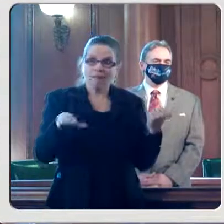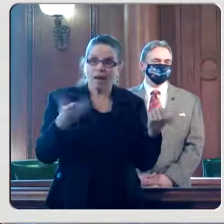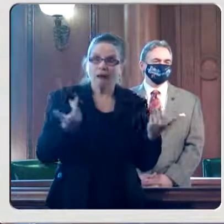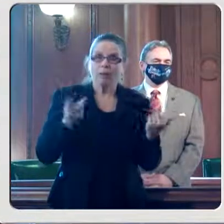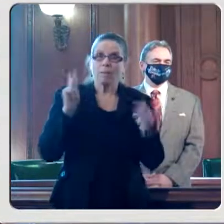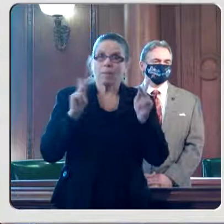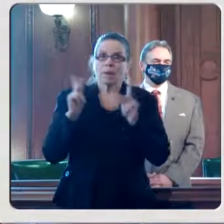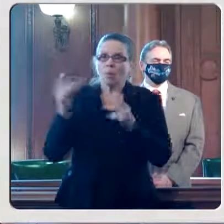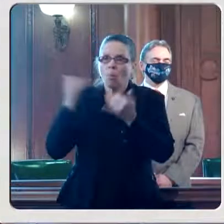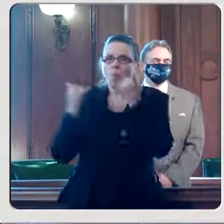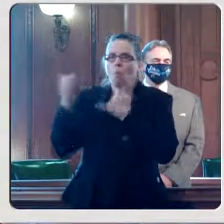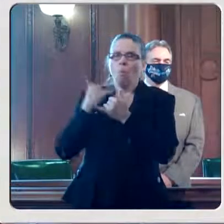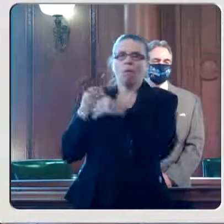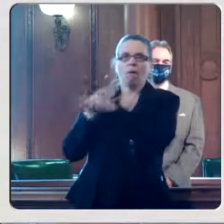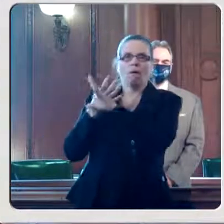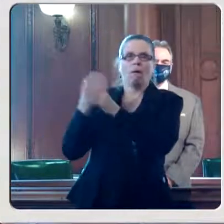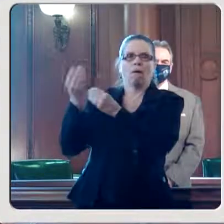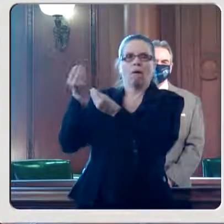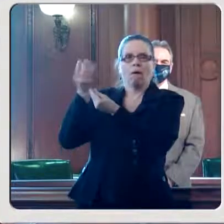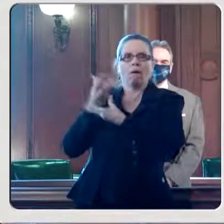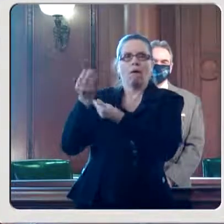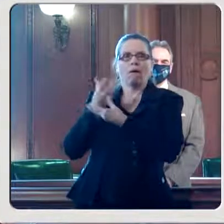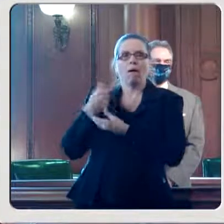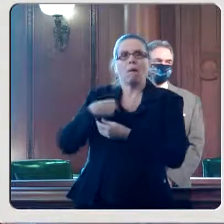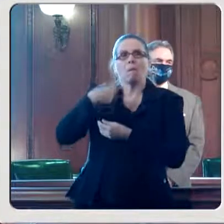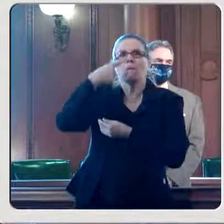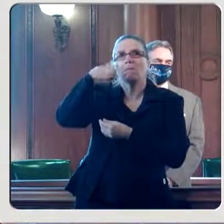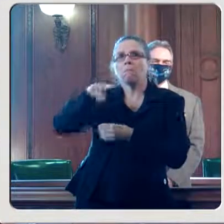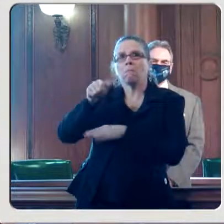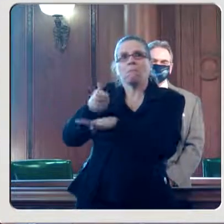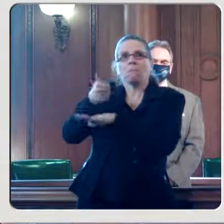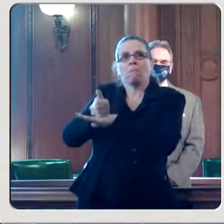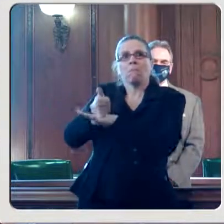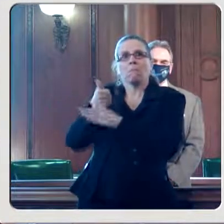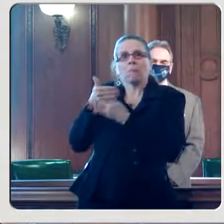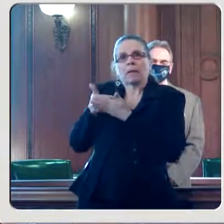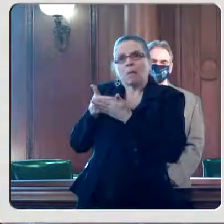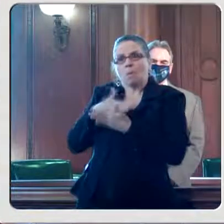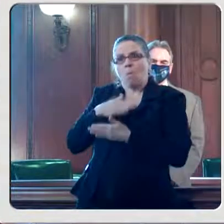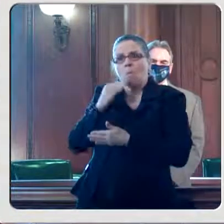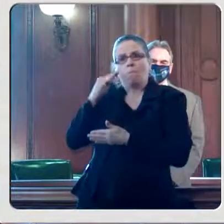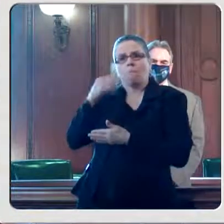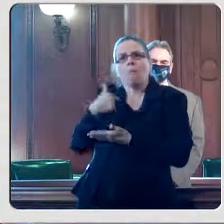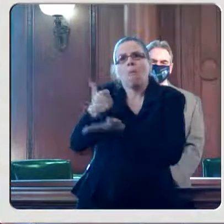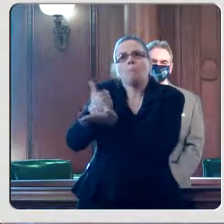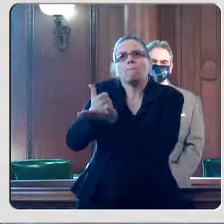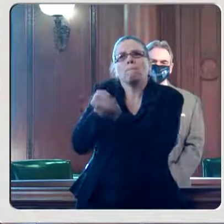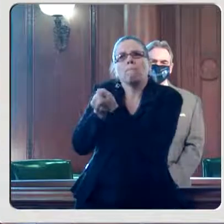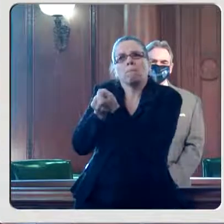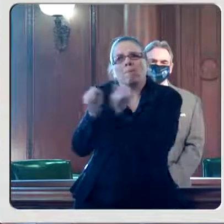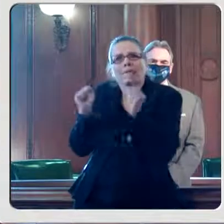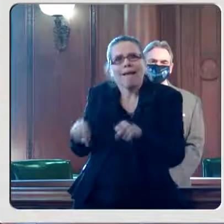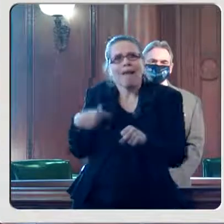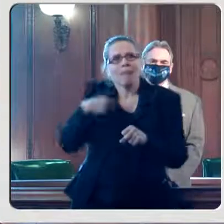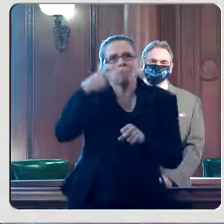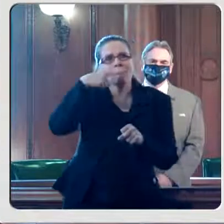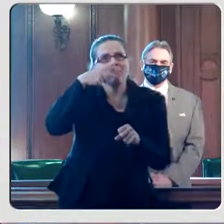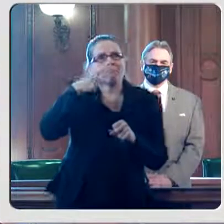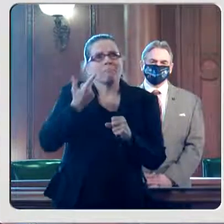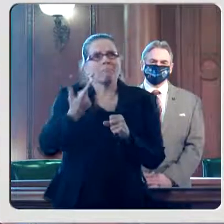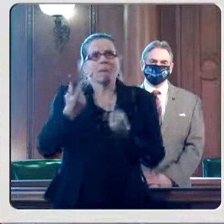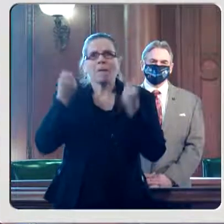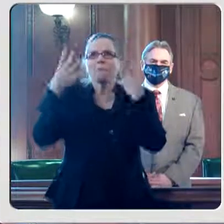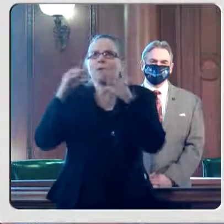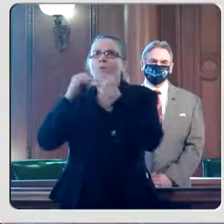to assist in setting up vaccination sites across the city. Those who work closely with communities